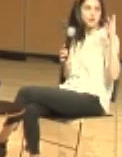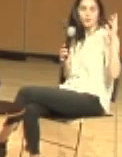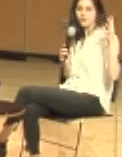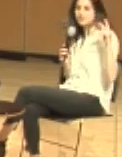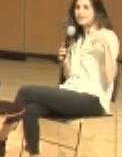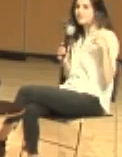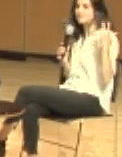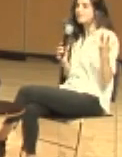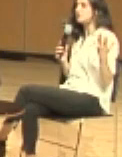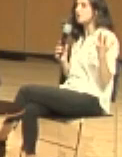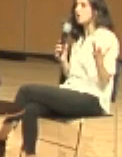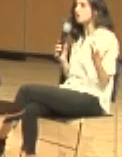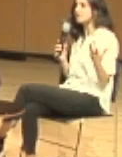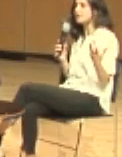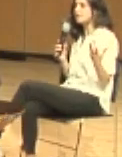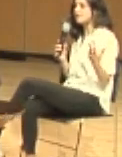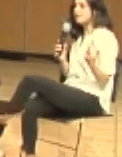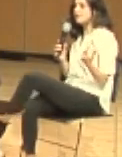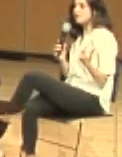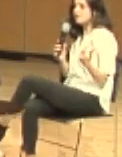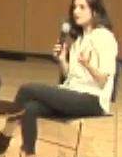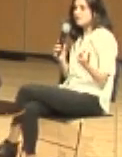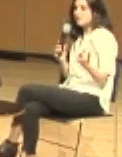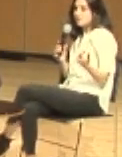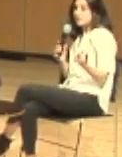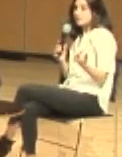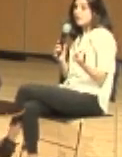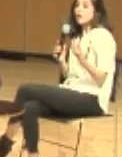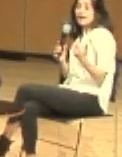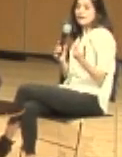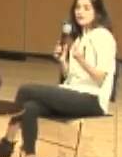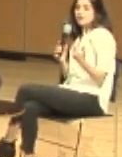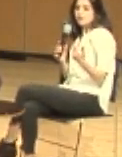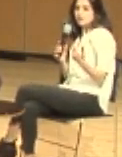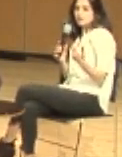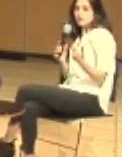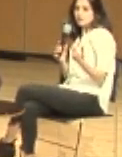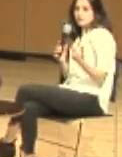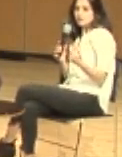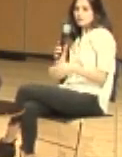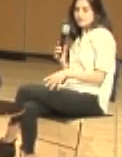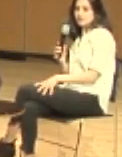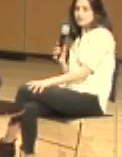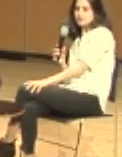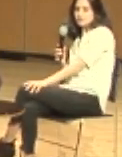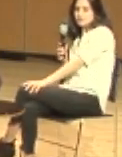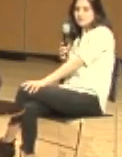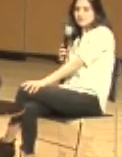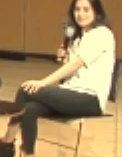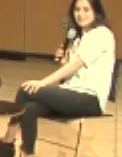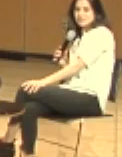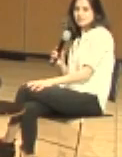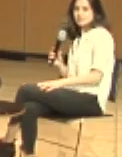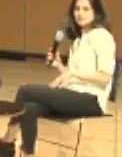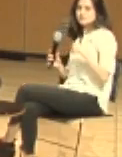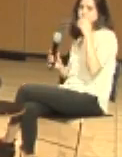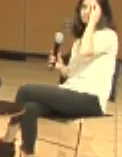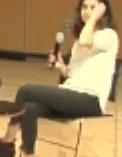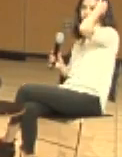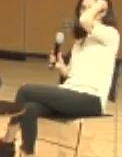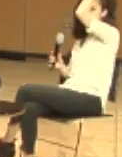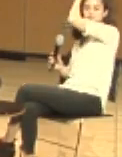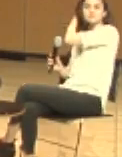went so quickly and they've been here all day I'll be quick um thank you so much for hosting this is my first time um listening